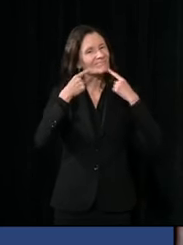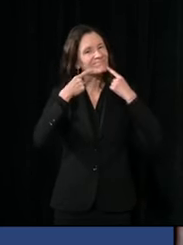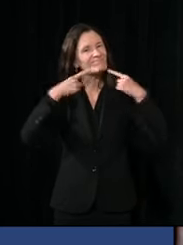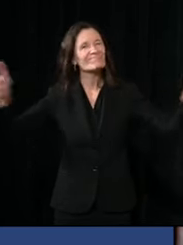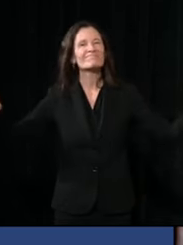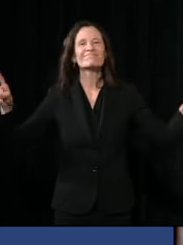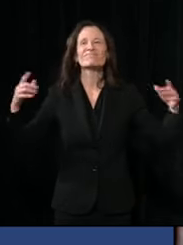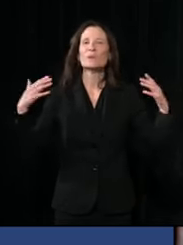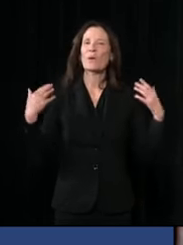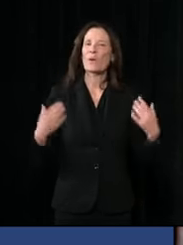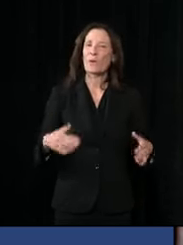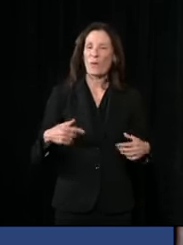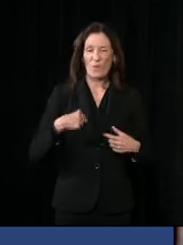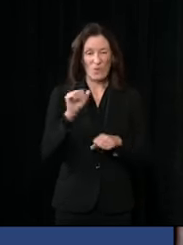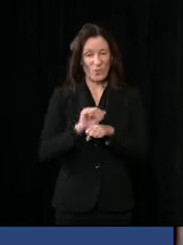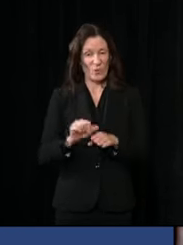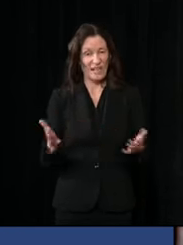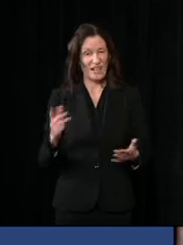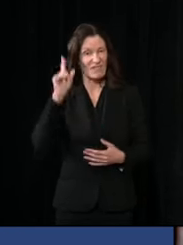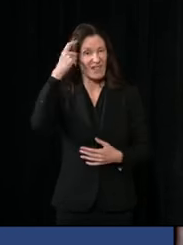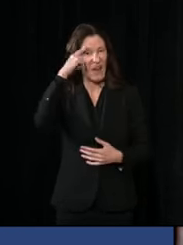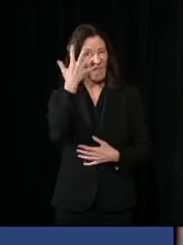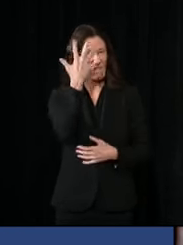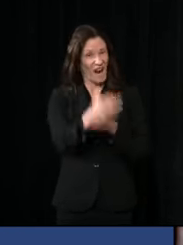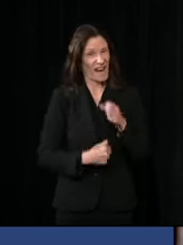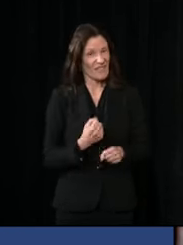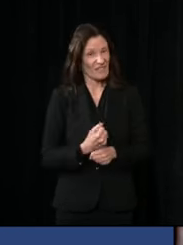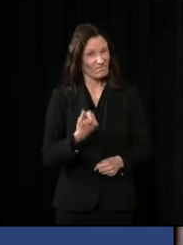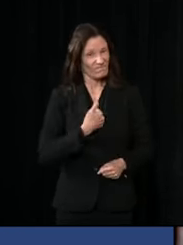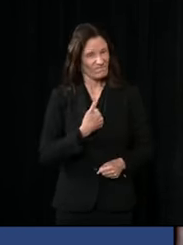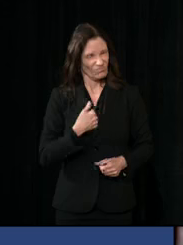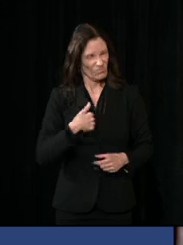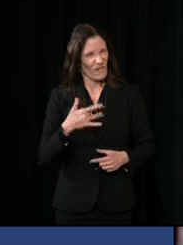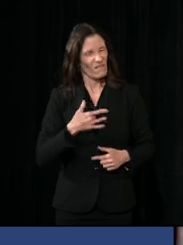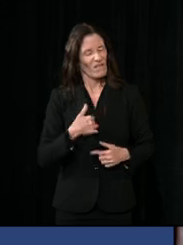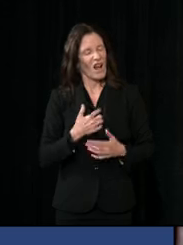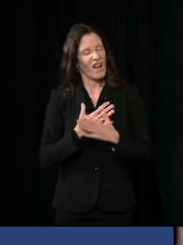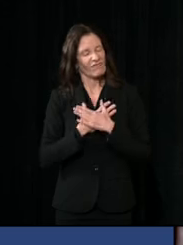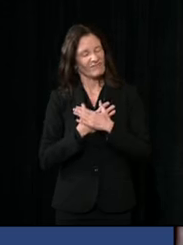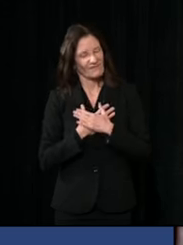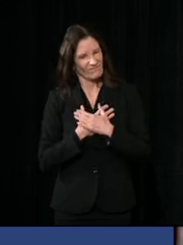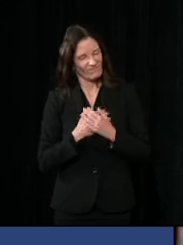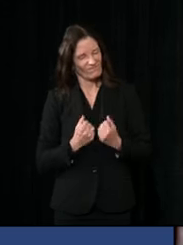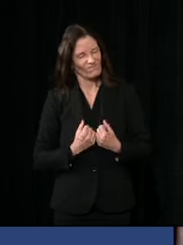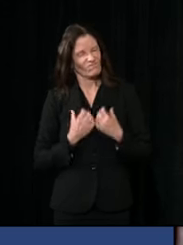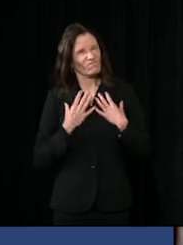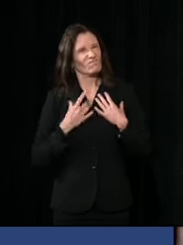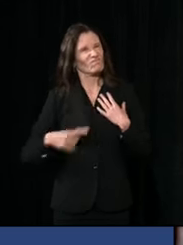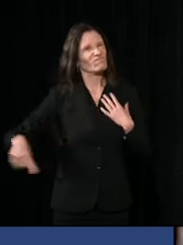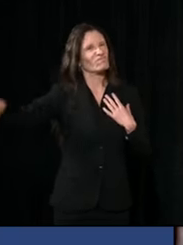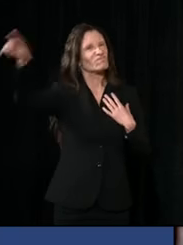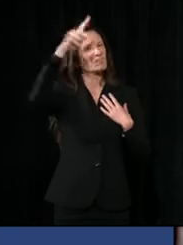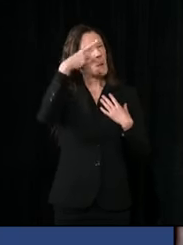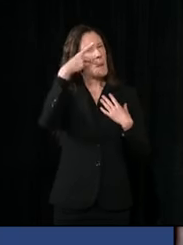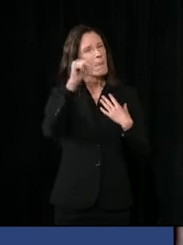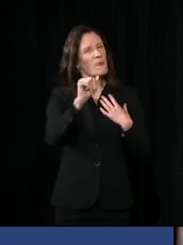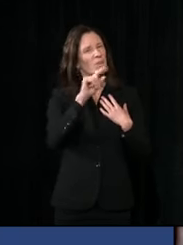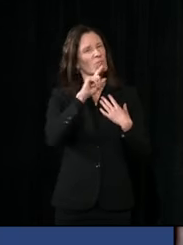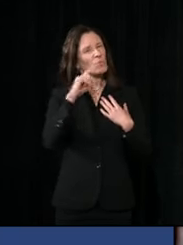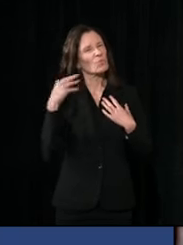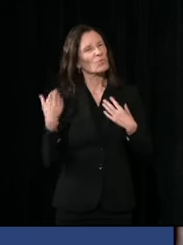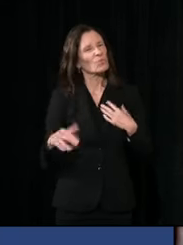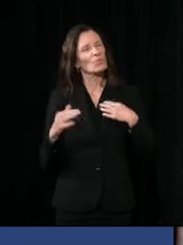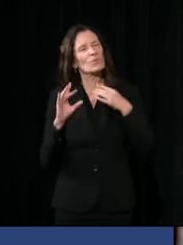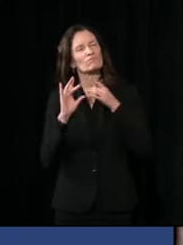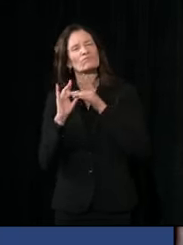spirit of our people. Nurses, doctors, grocery store workers, transit workers, police,